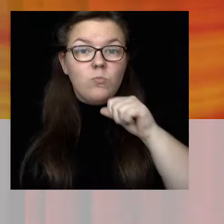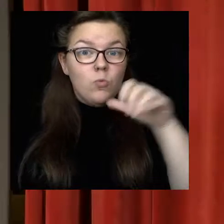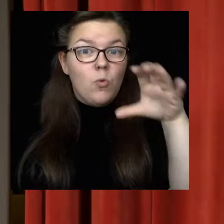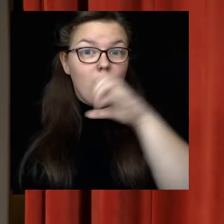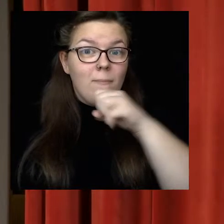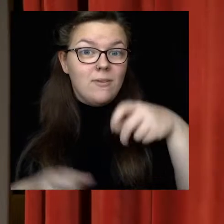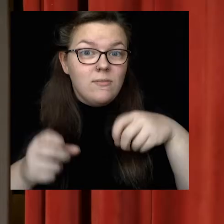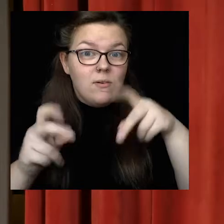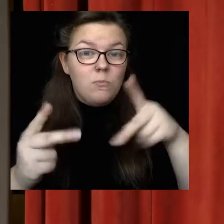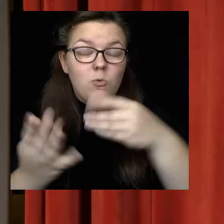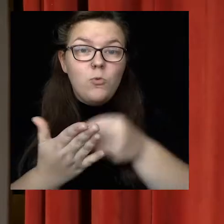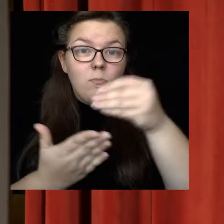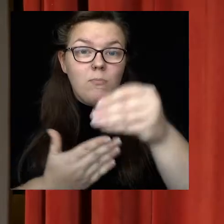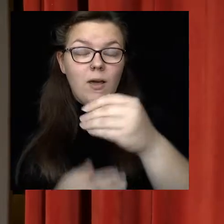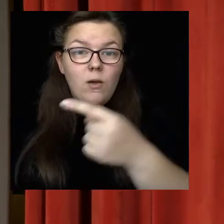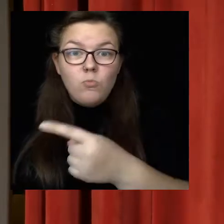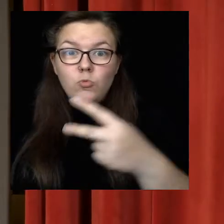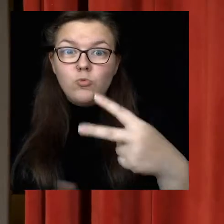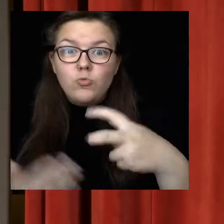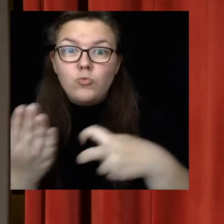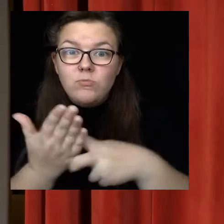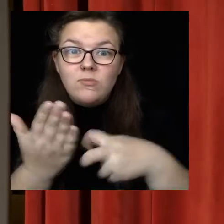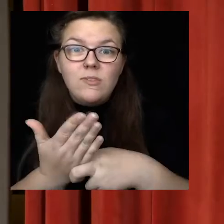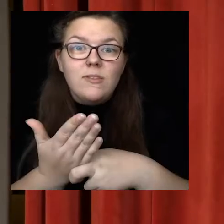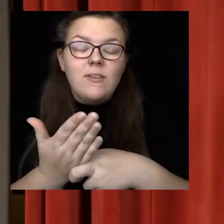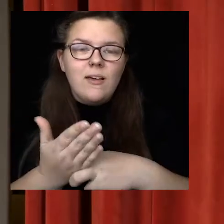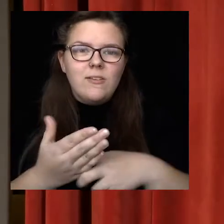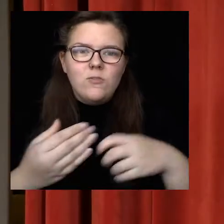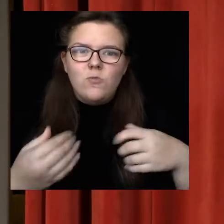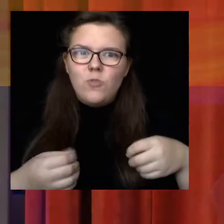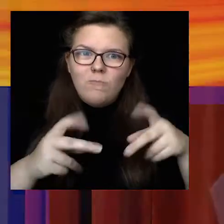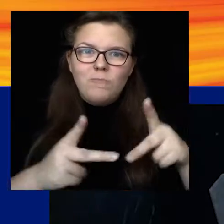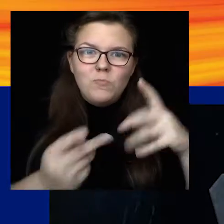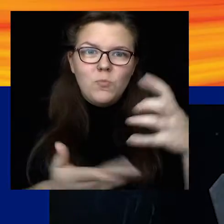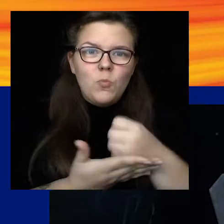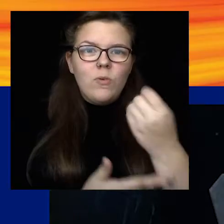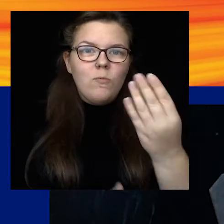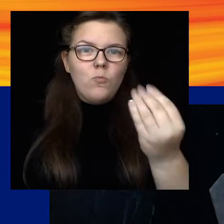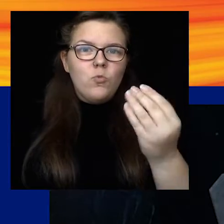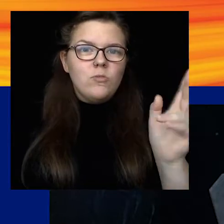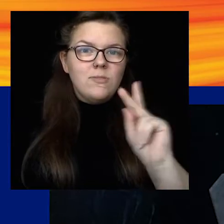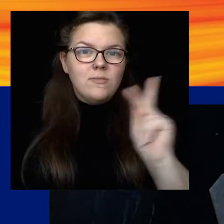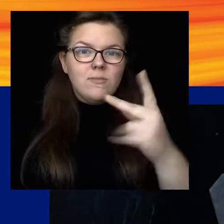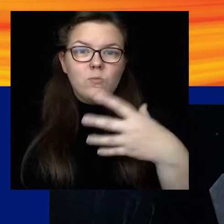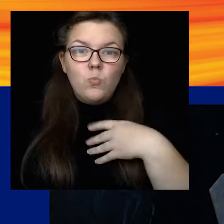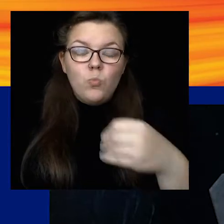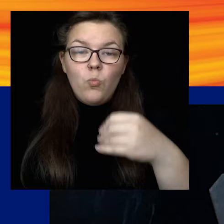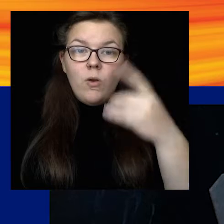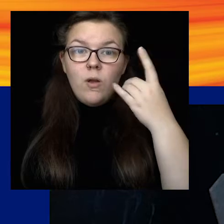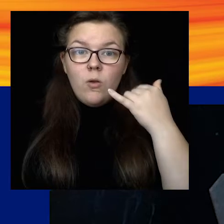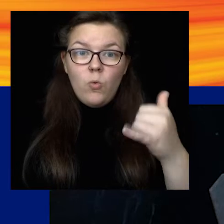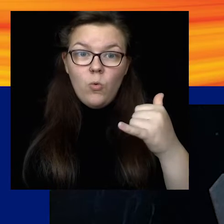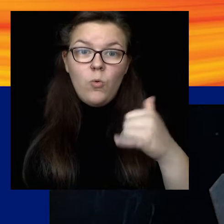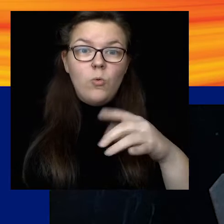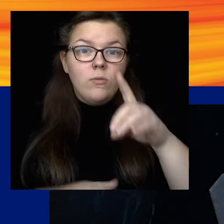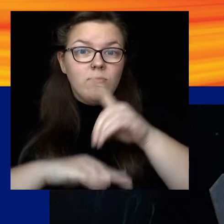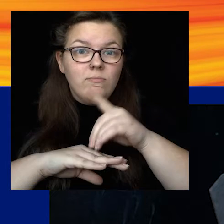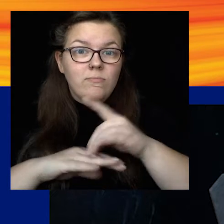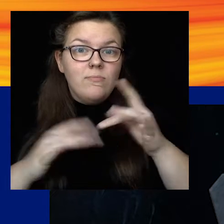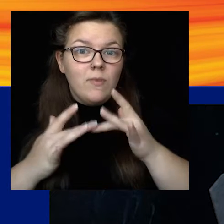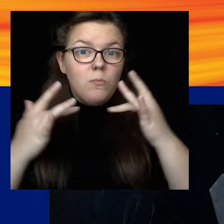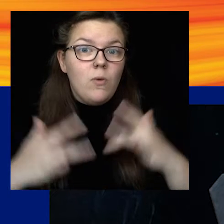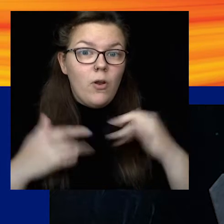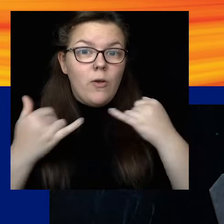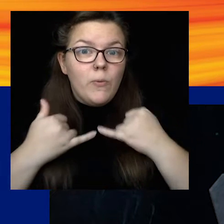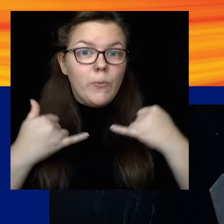raffle. Don't miss your opportunity to purchase a raffle ticket or two for a chance to win a 14-karat white